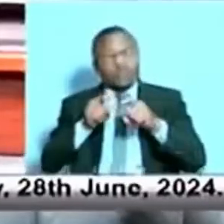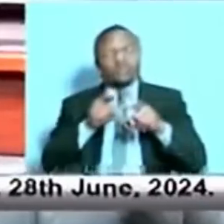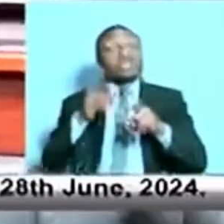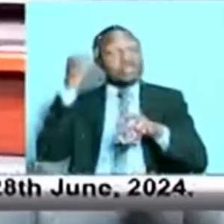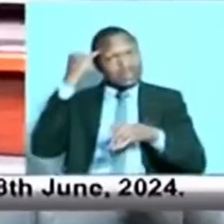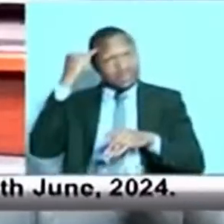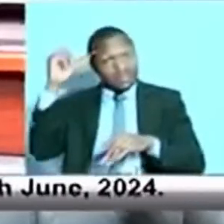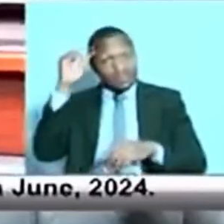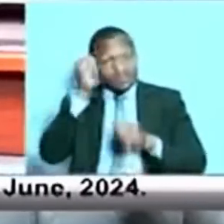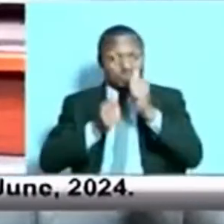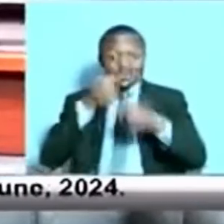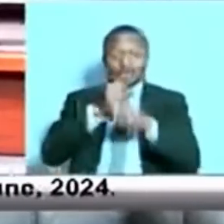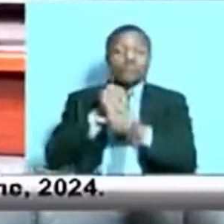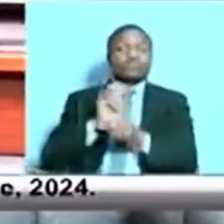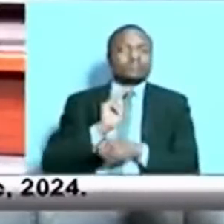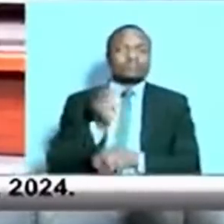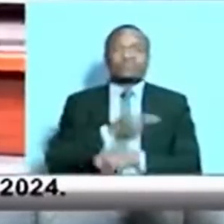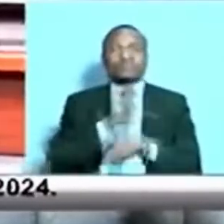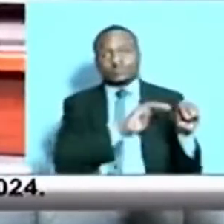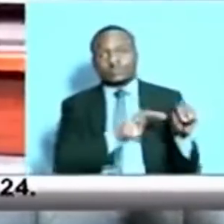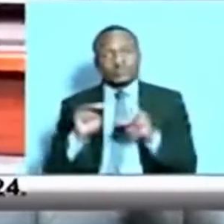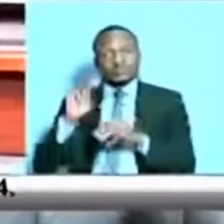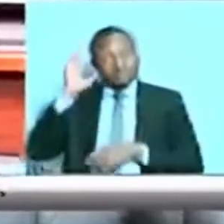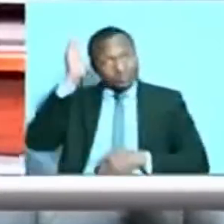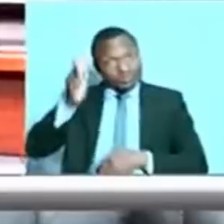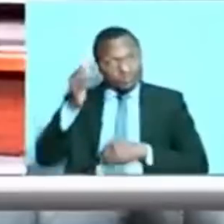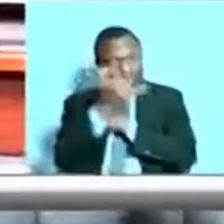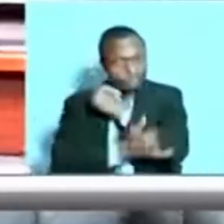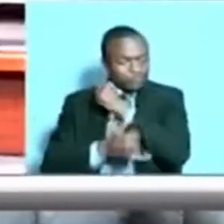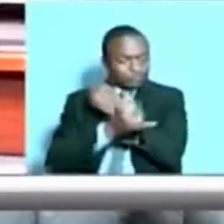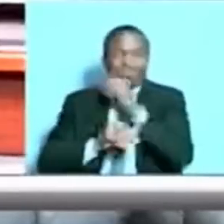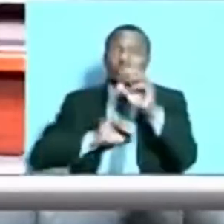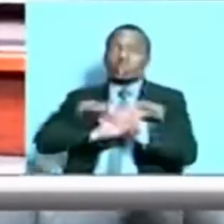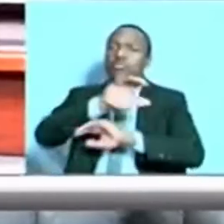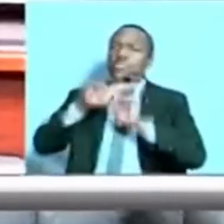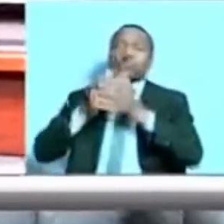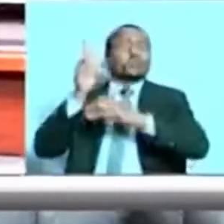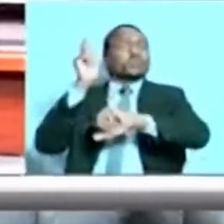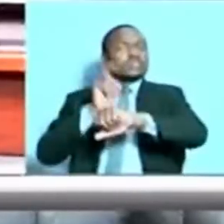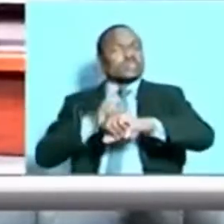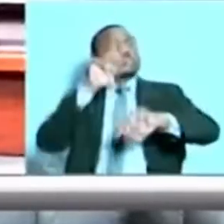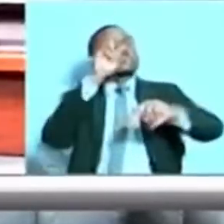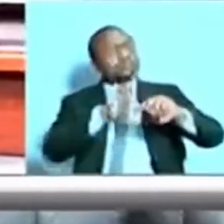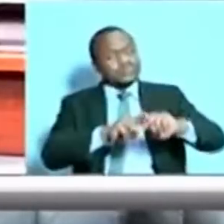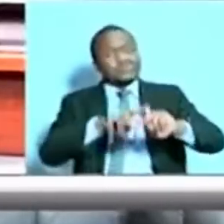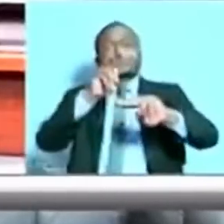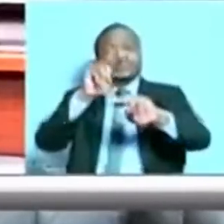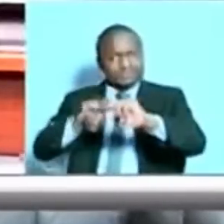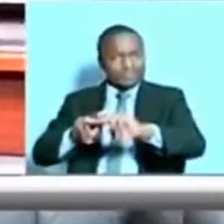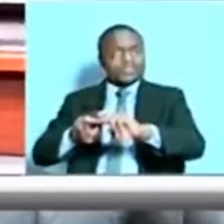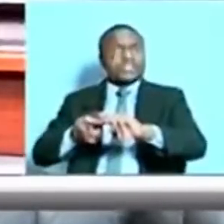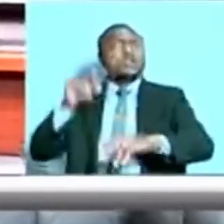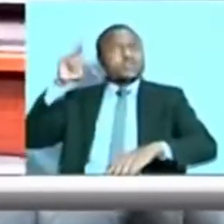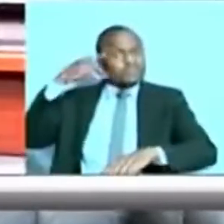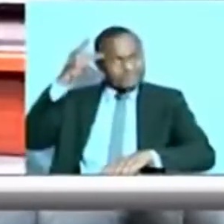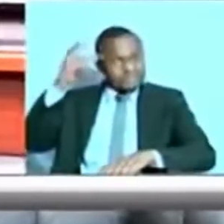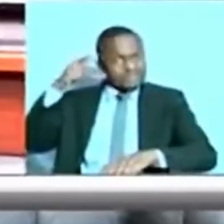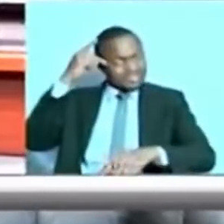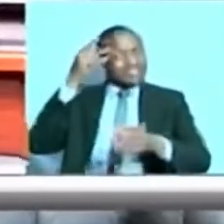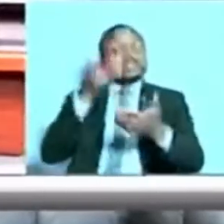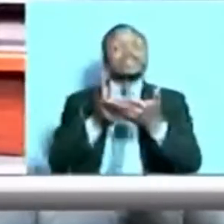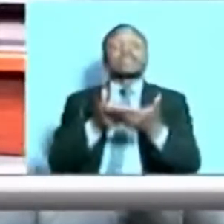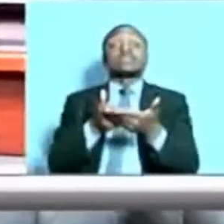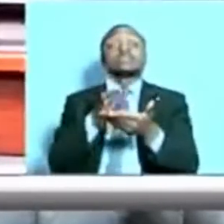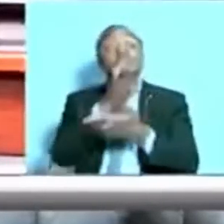ideas which will make us move forward as a country, than all the time we have to sit down and politic. These are some